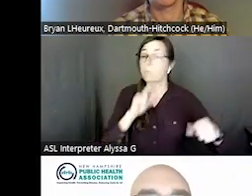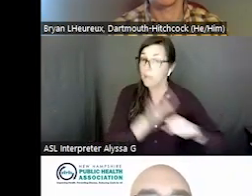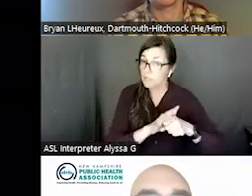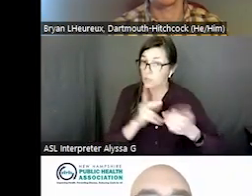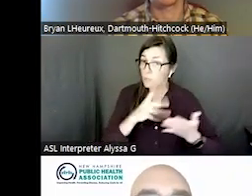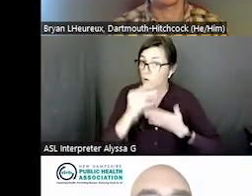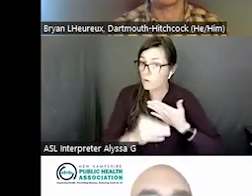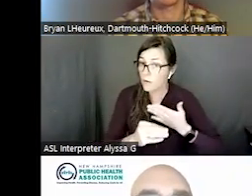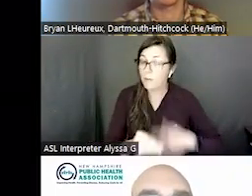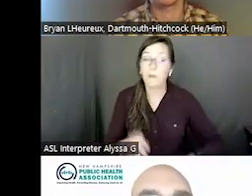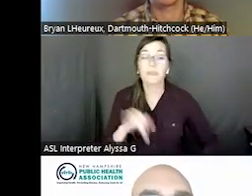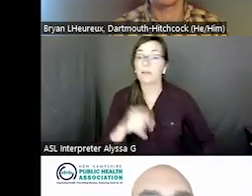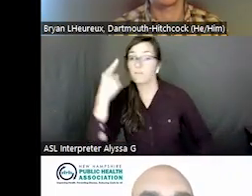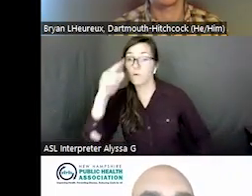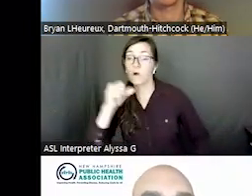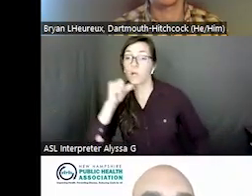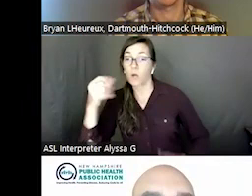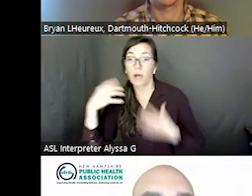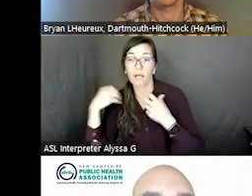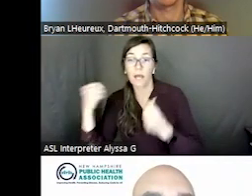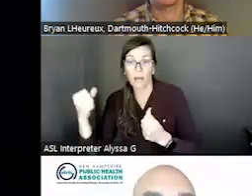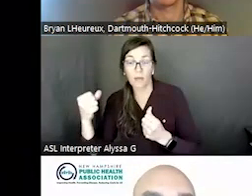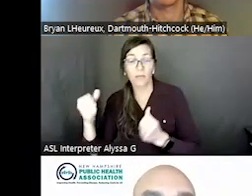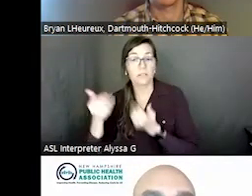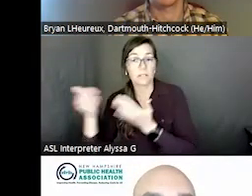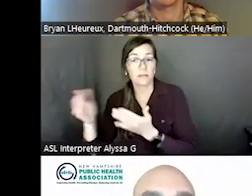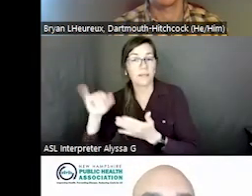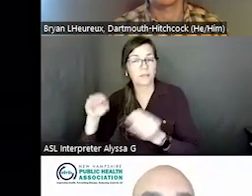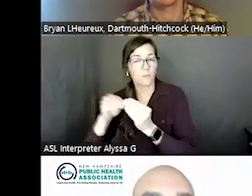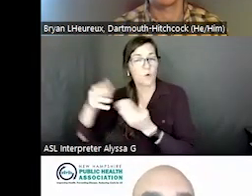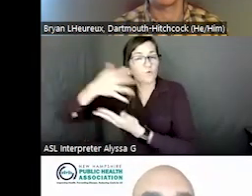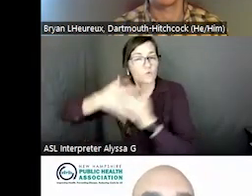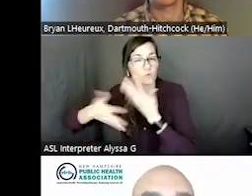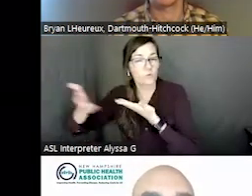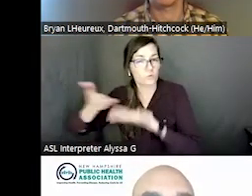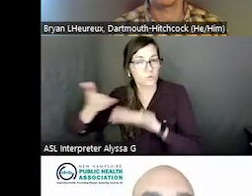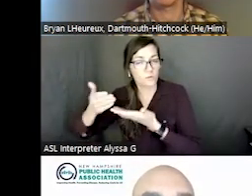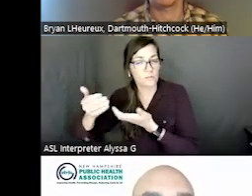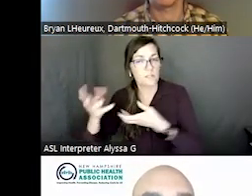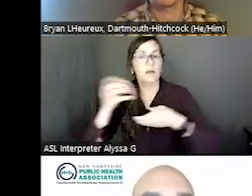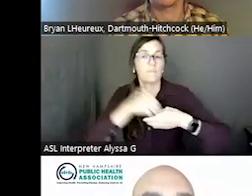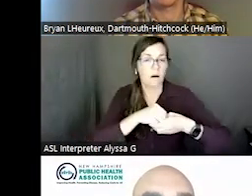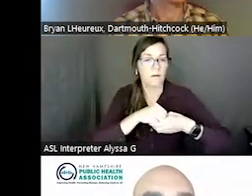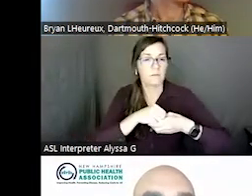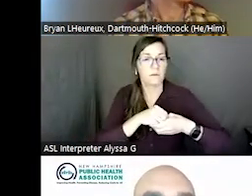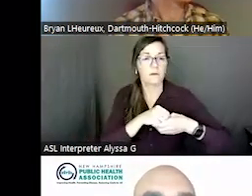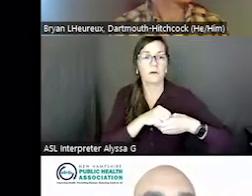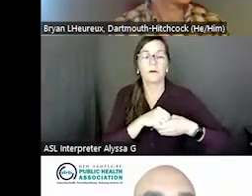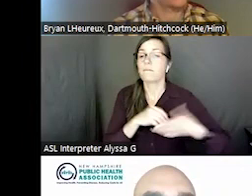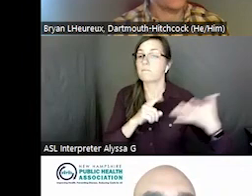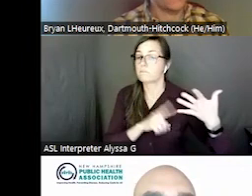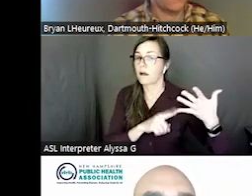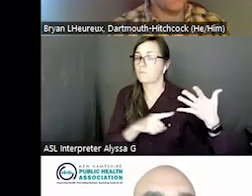non-health delivering organizations, social service organizations, are in a learning collaborative to learn about